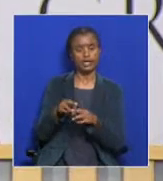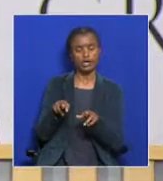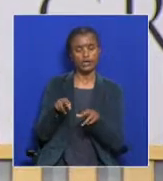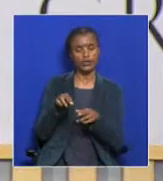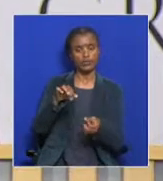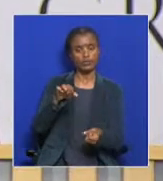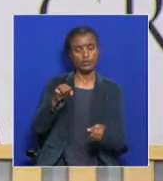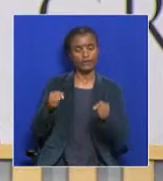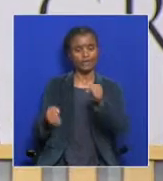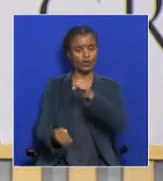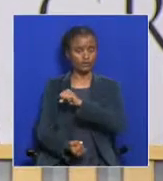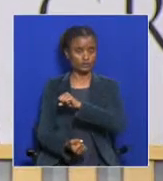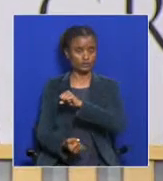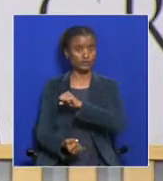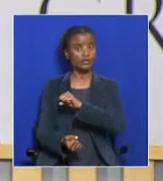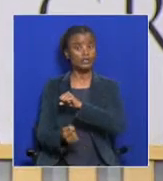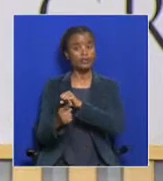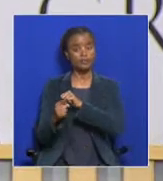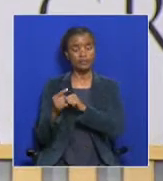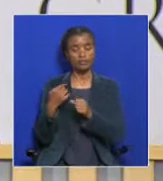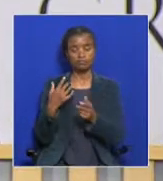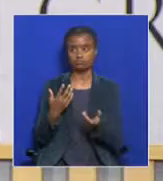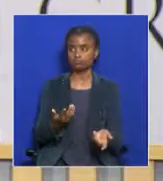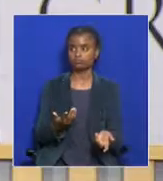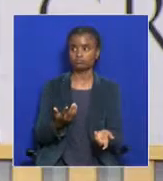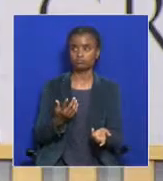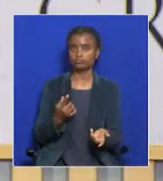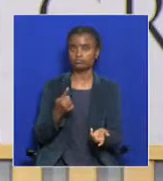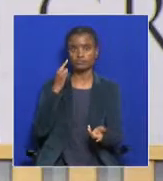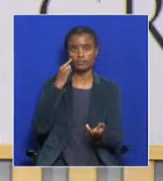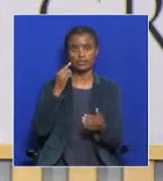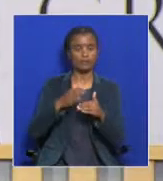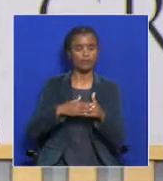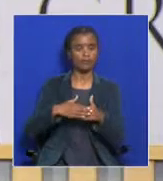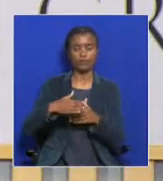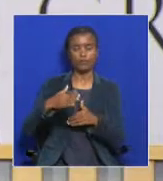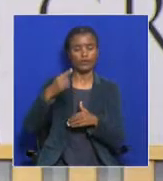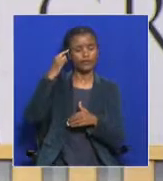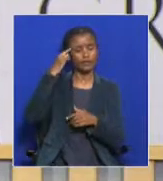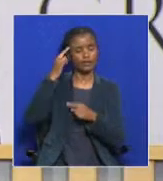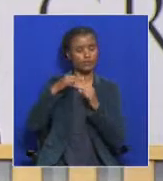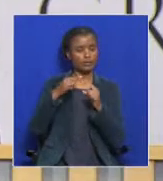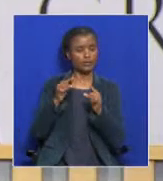look further. I didn't think anything about the security issues. I had no